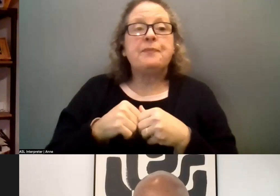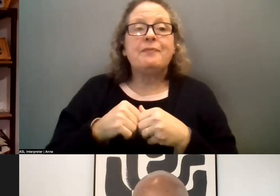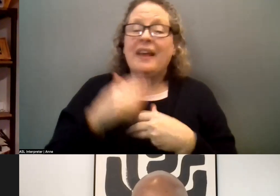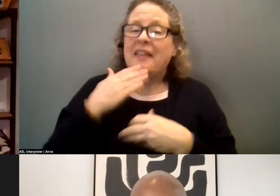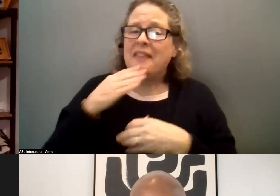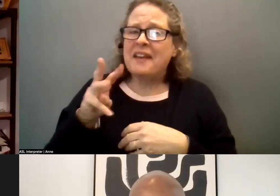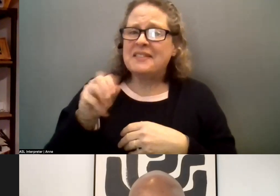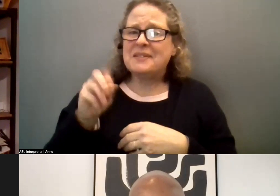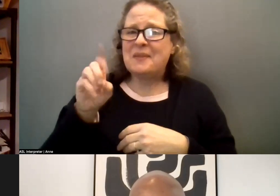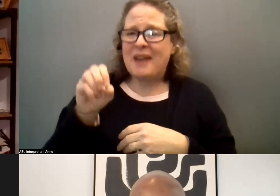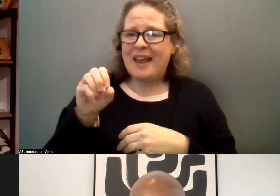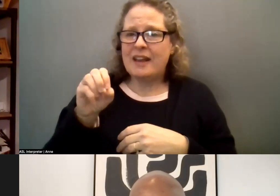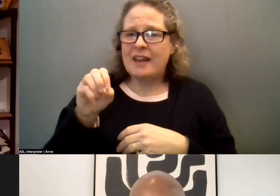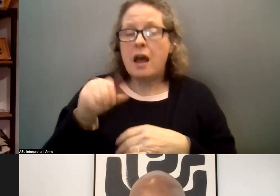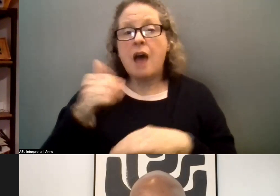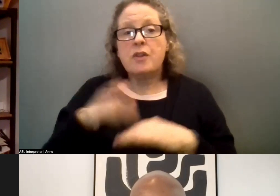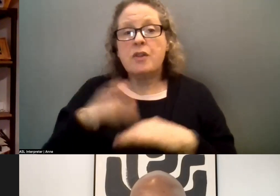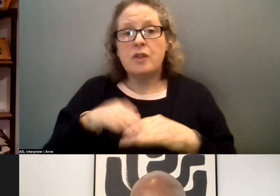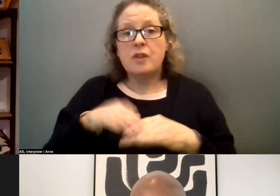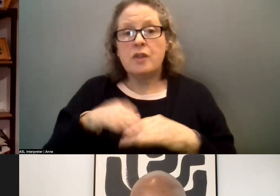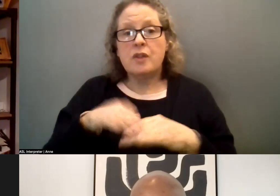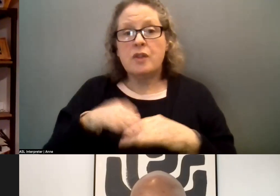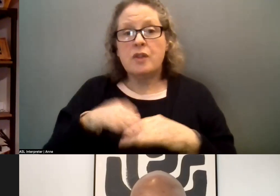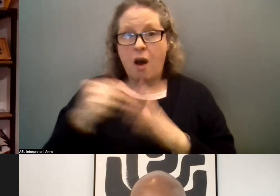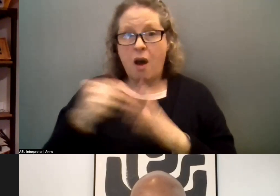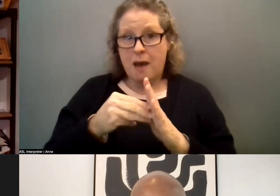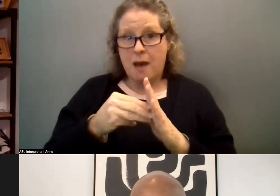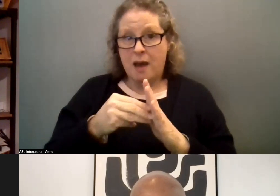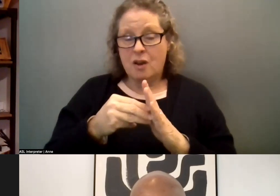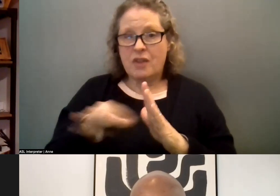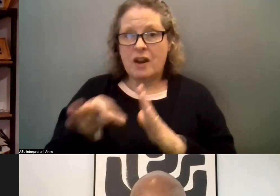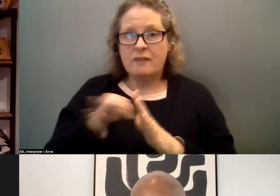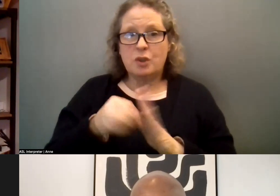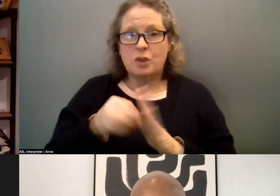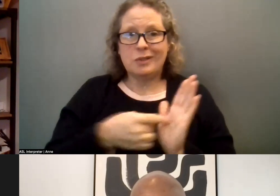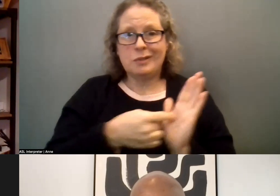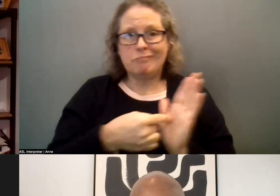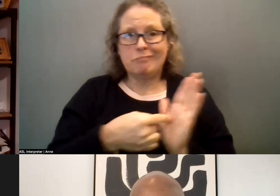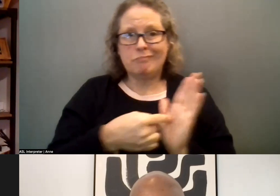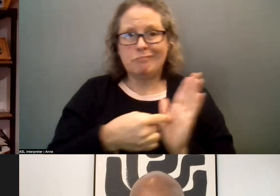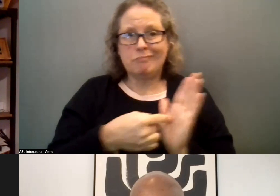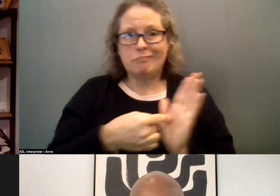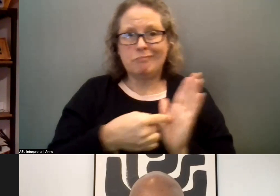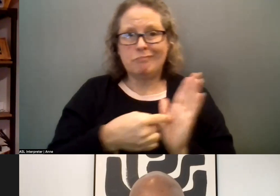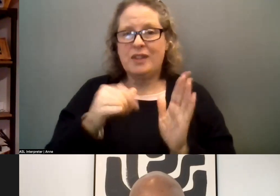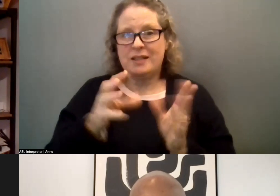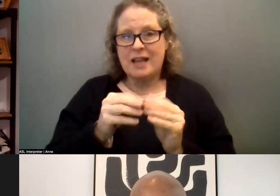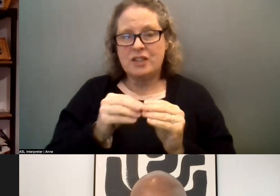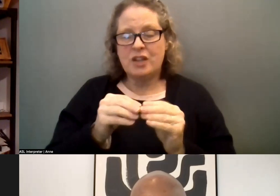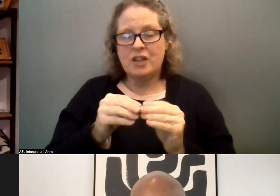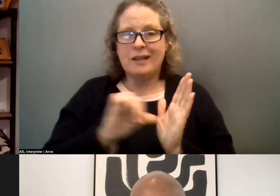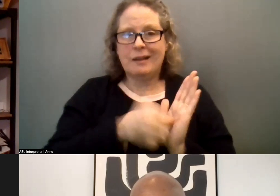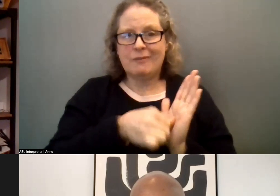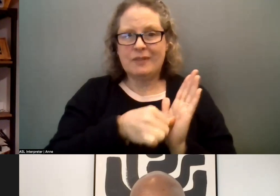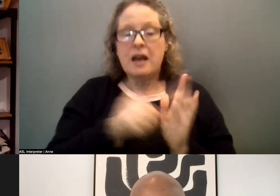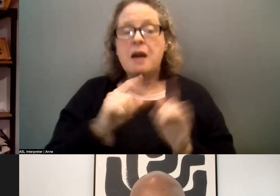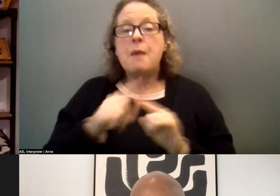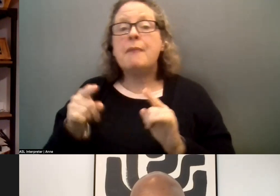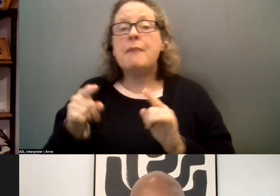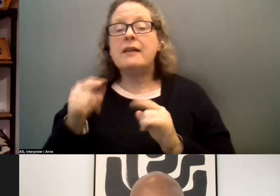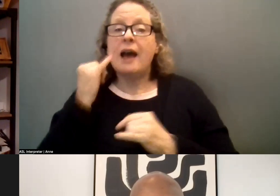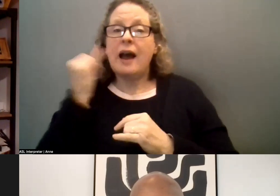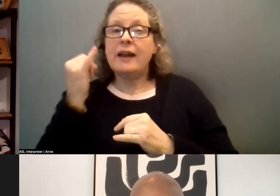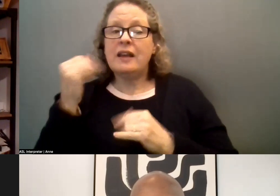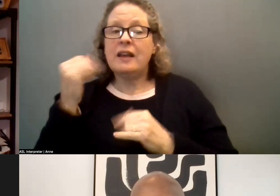besides this model, which I've chosen to sort of spotlight session, the idea of entrance has been top of mind for me as